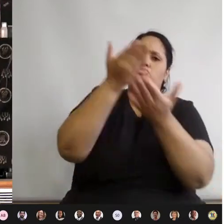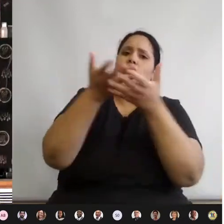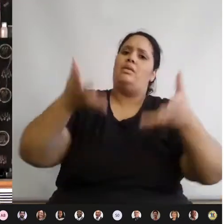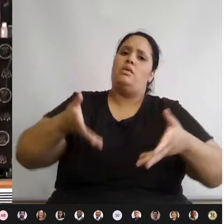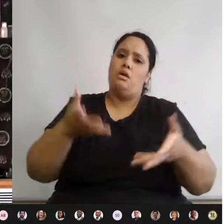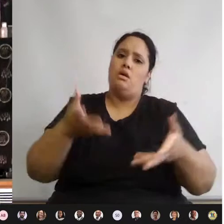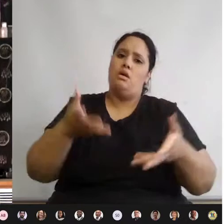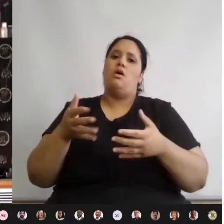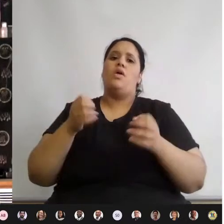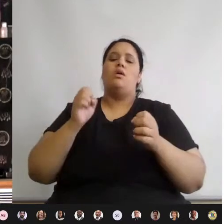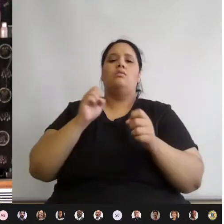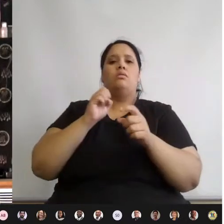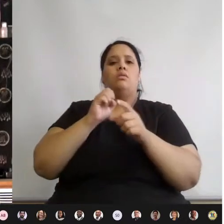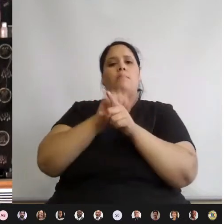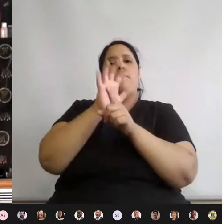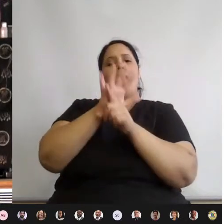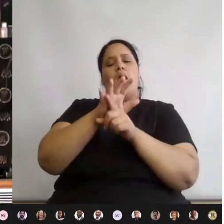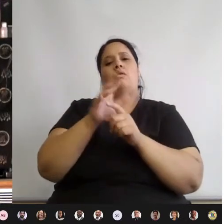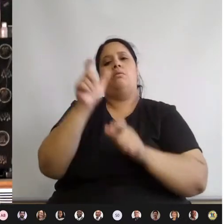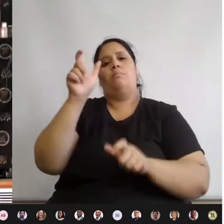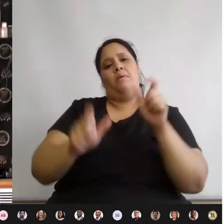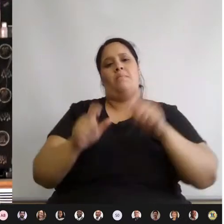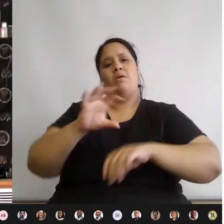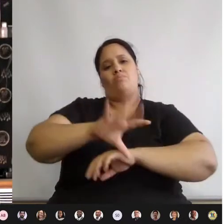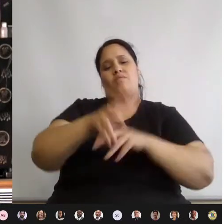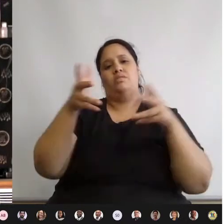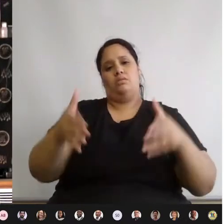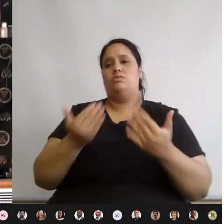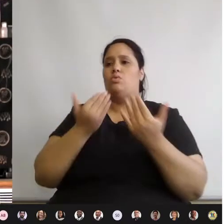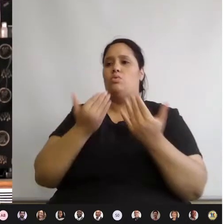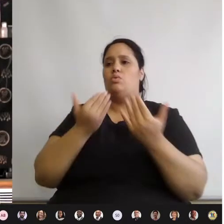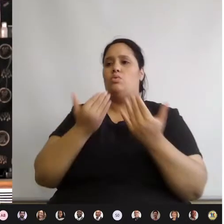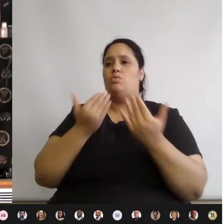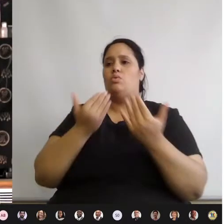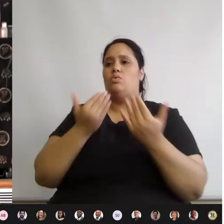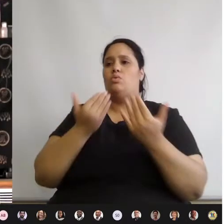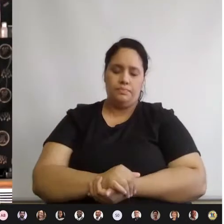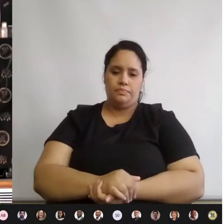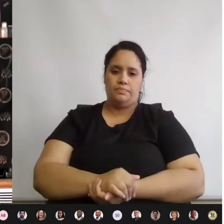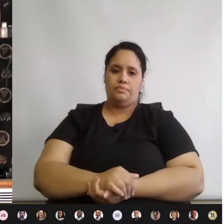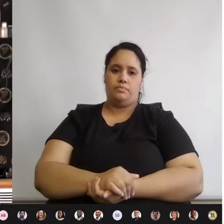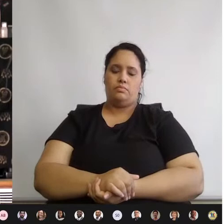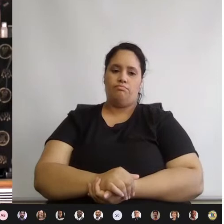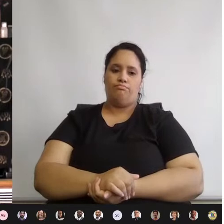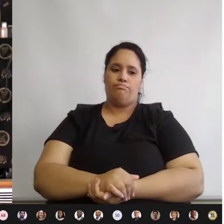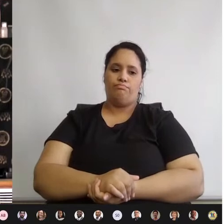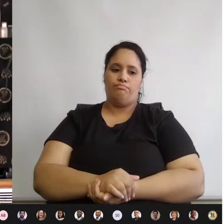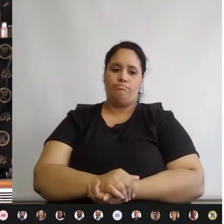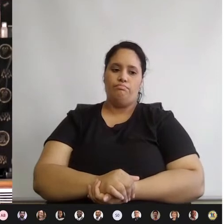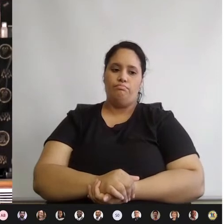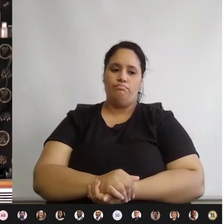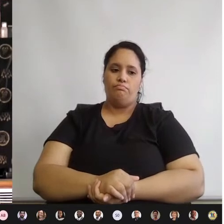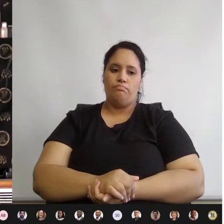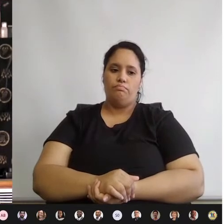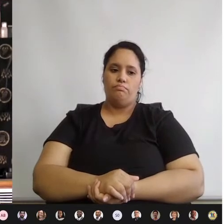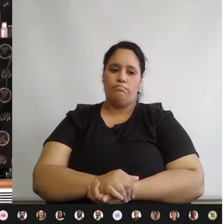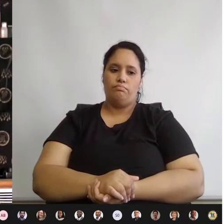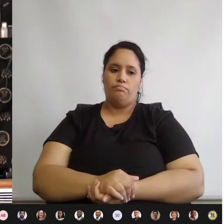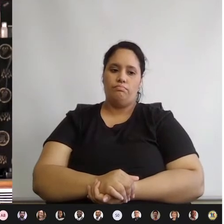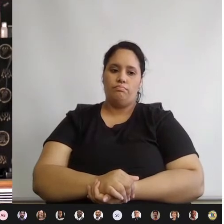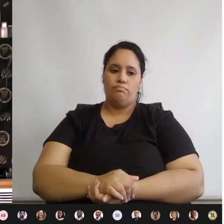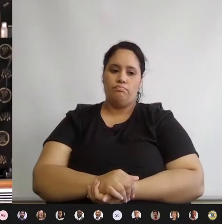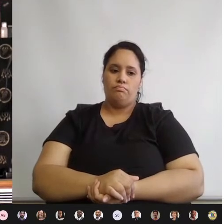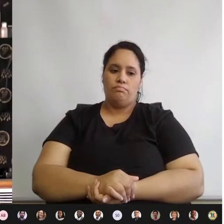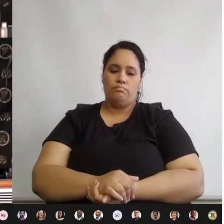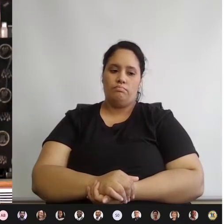our province. I thank you for raising that point. One other thing that I want to raise under the Honourable